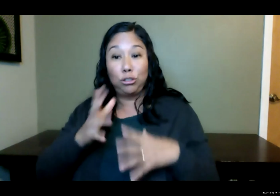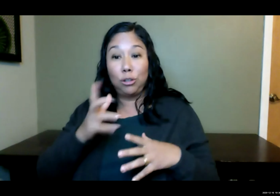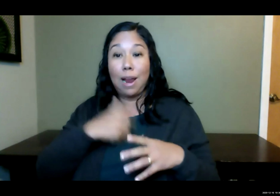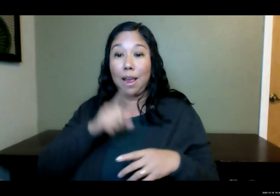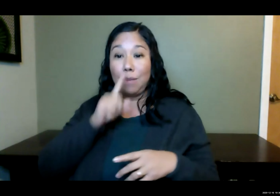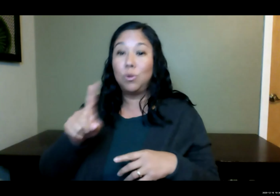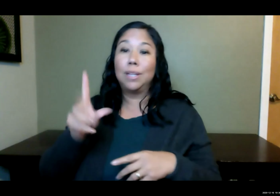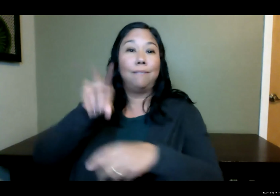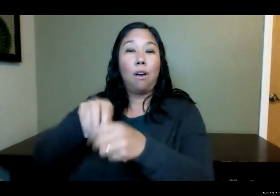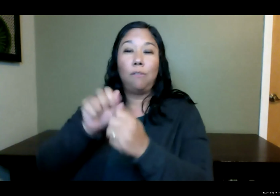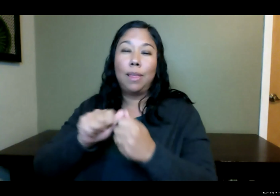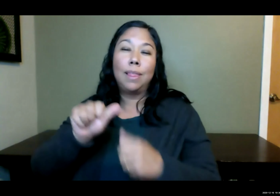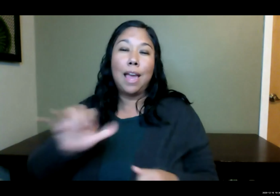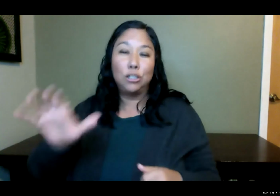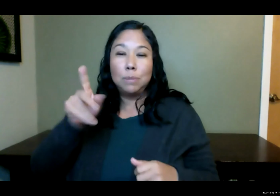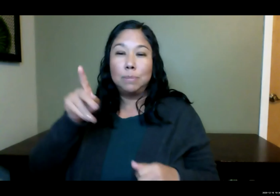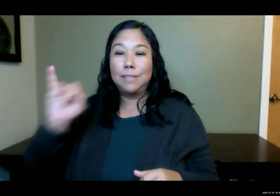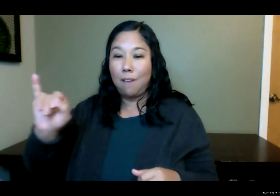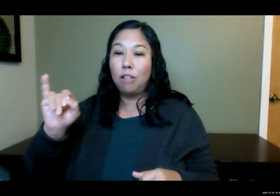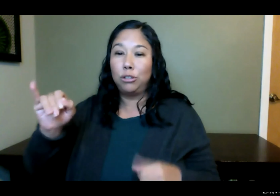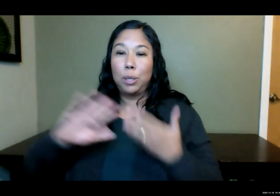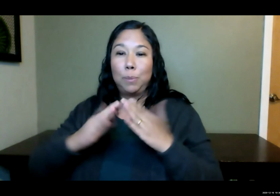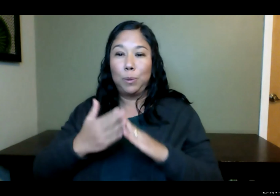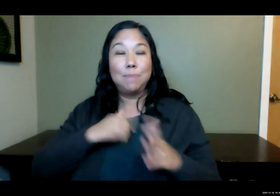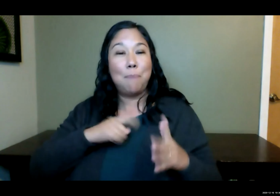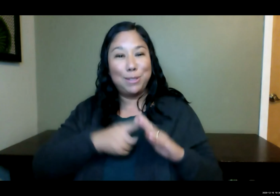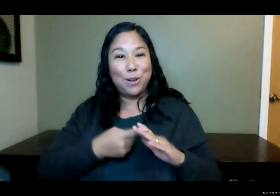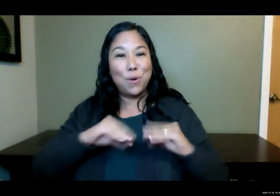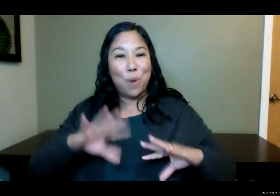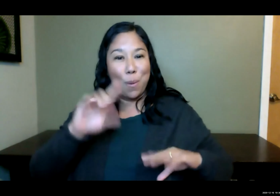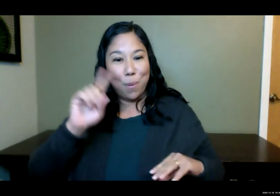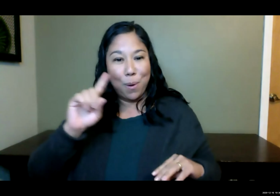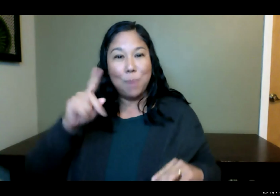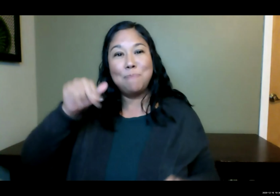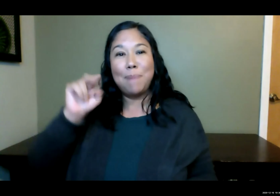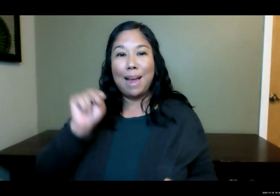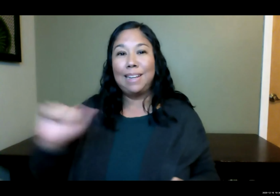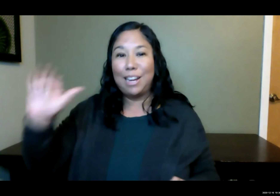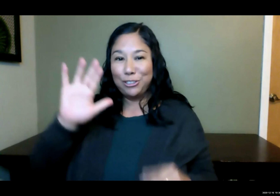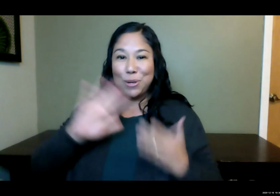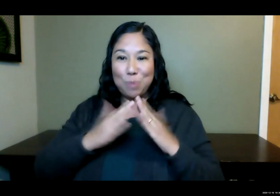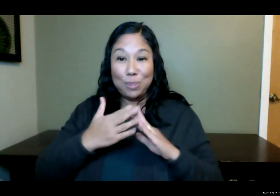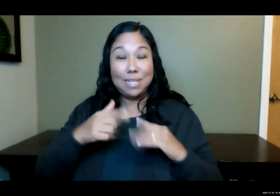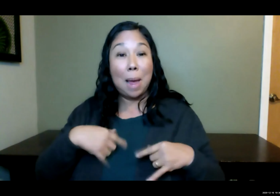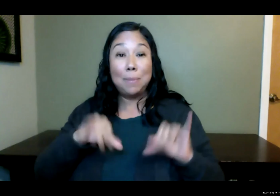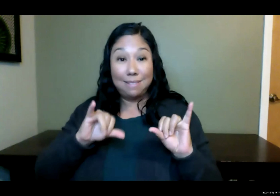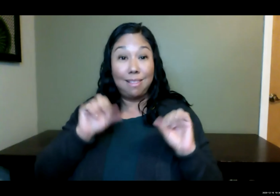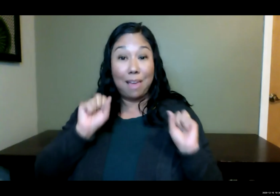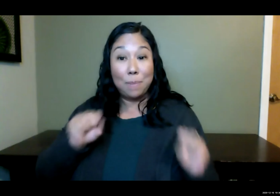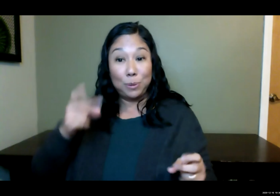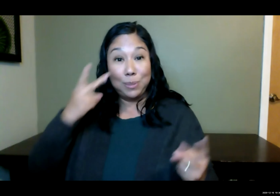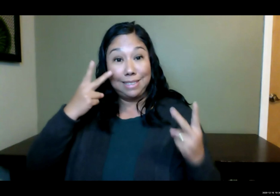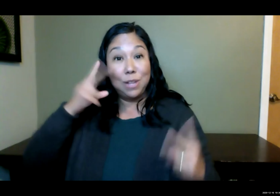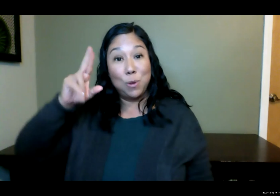Islander communities. Actually, my starting grounds was right there at Union of Pan Asian Communities. And it's still good to see that UPAC